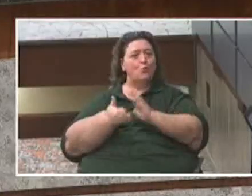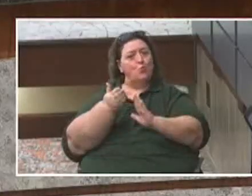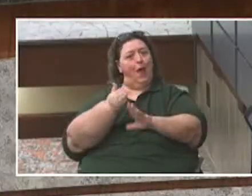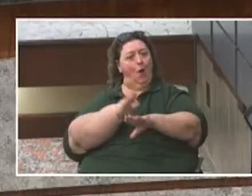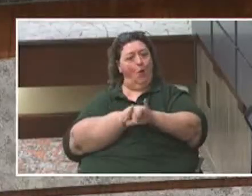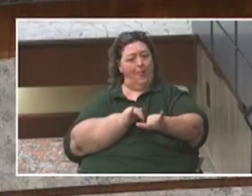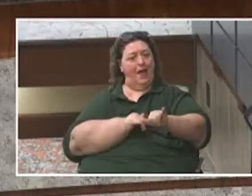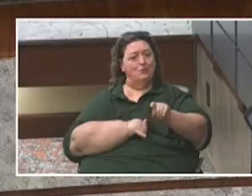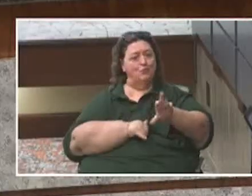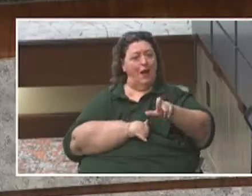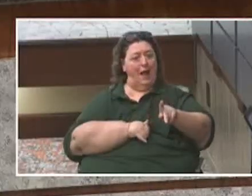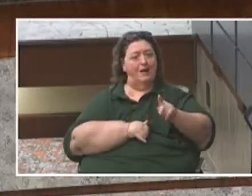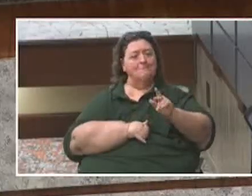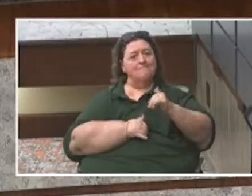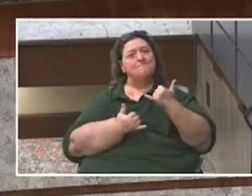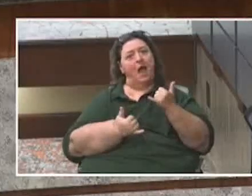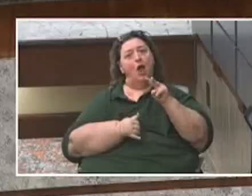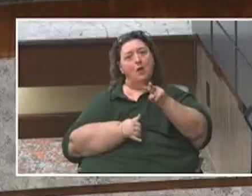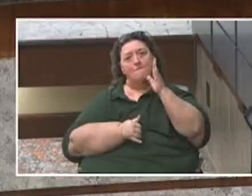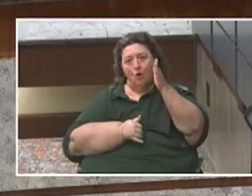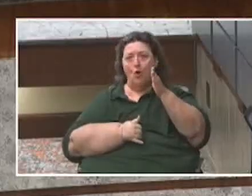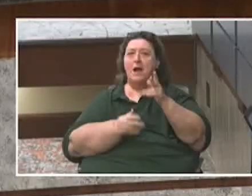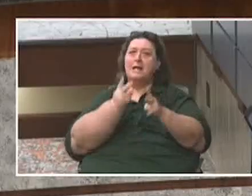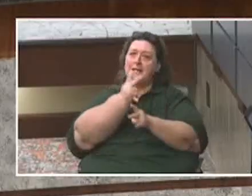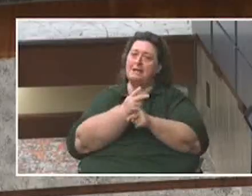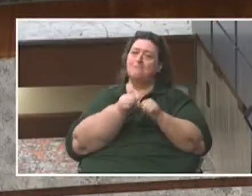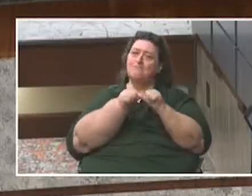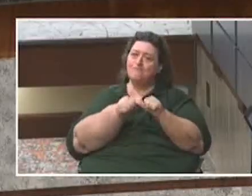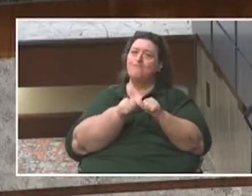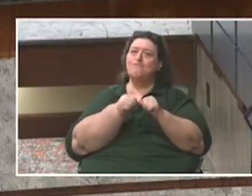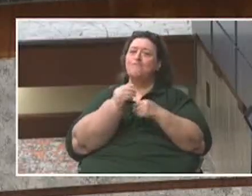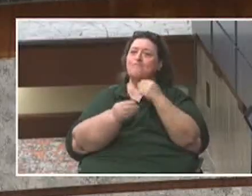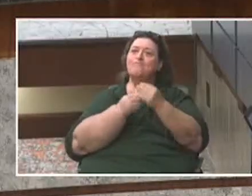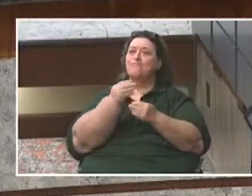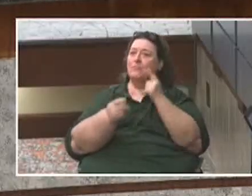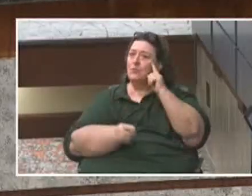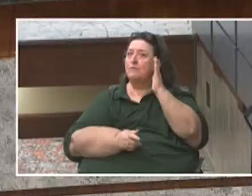great legacy and that great program within the Parks Department.